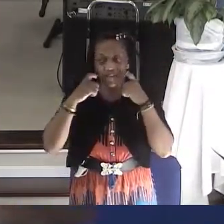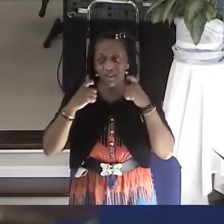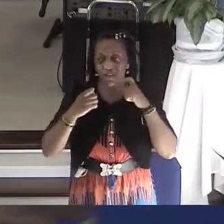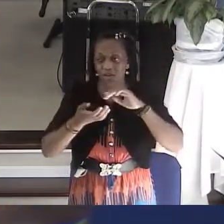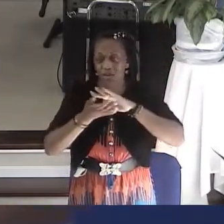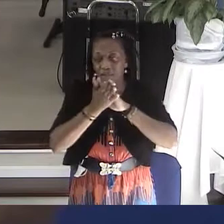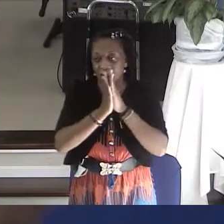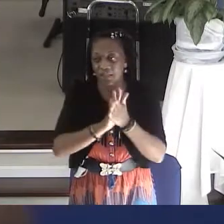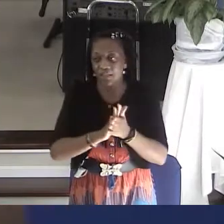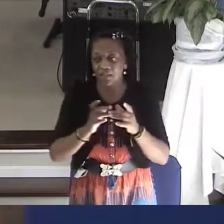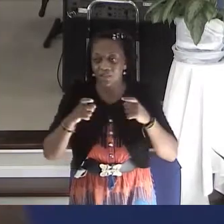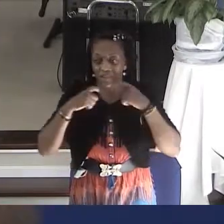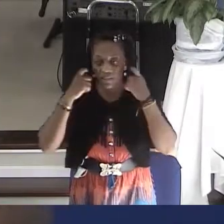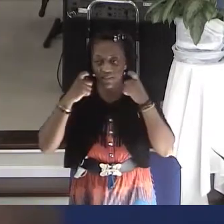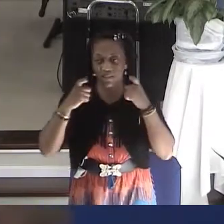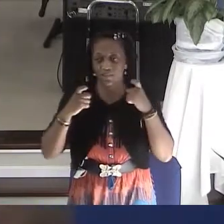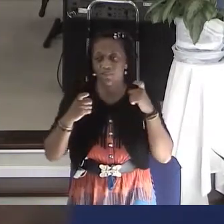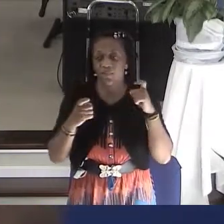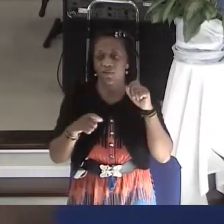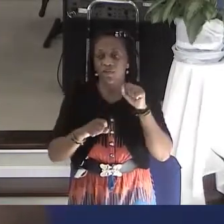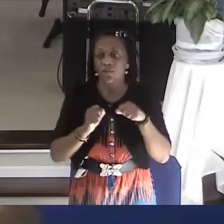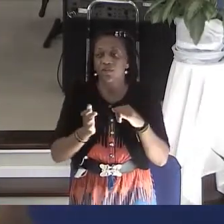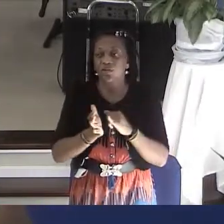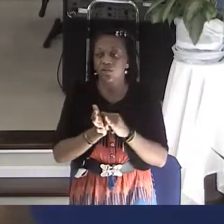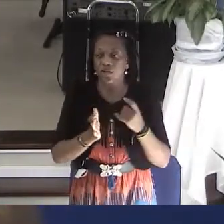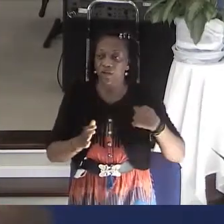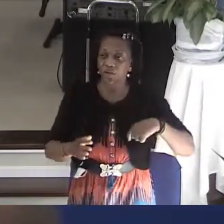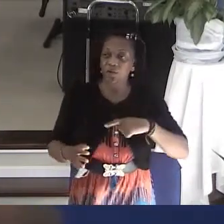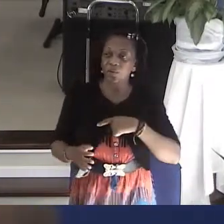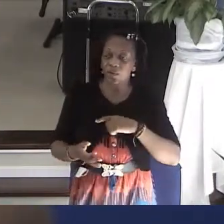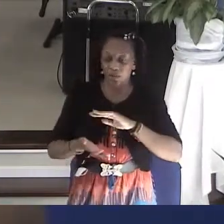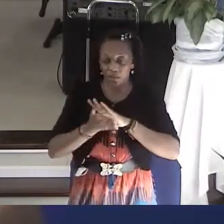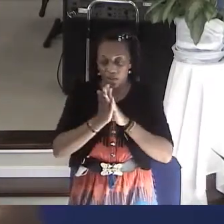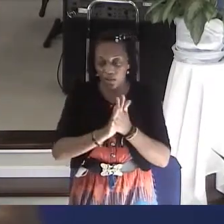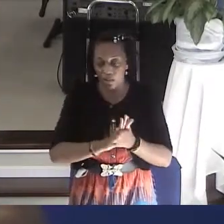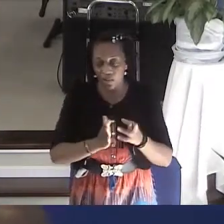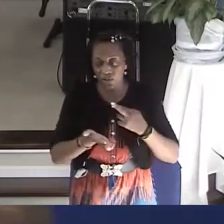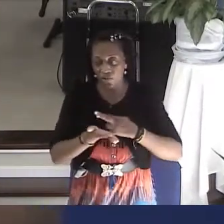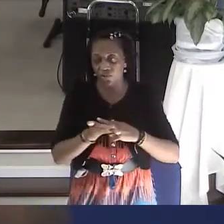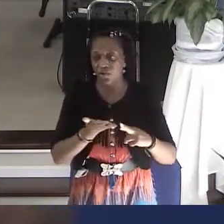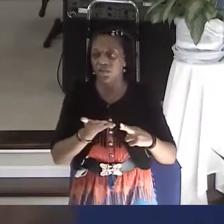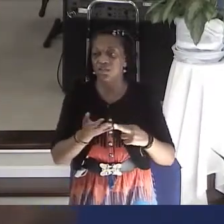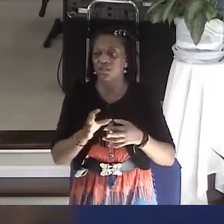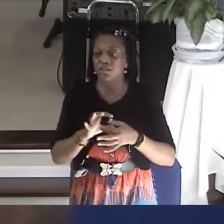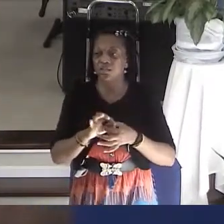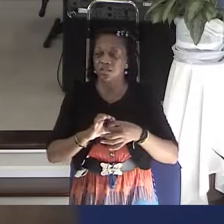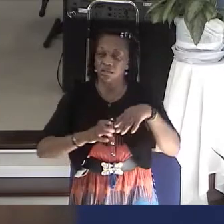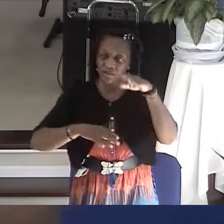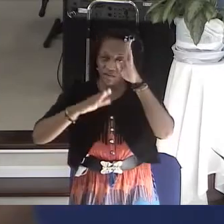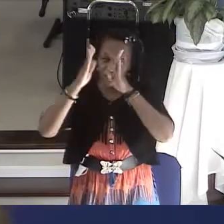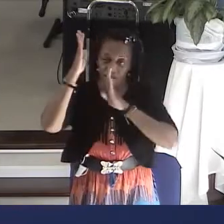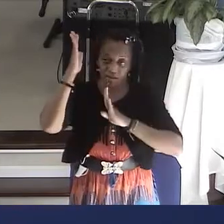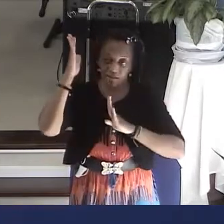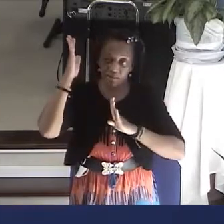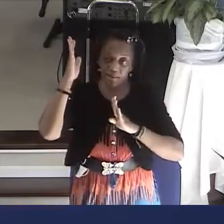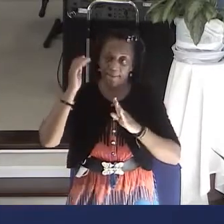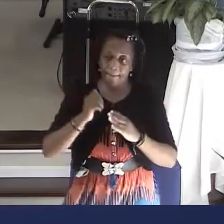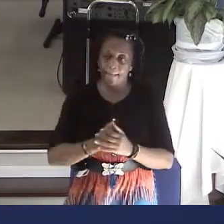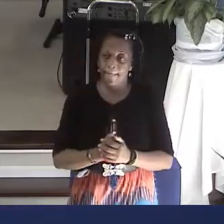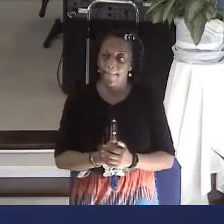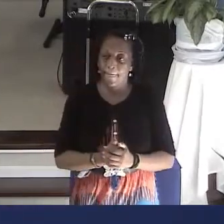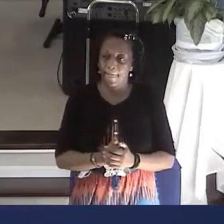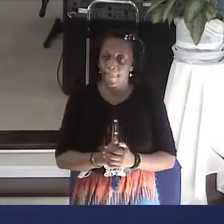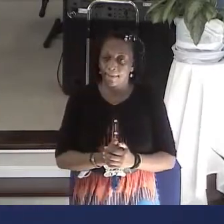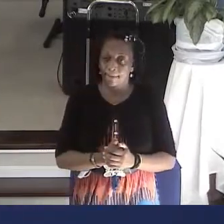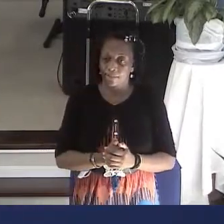God. And we only can boast this morning because of that old rugged cross. Nothing else.